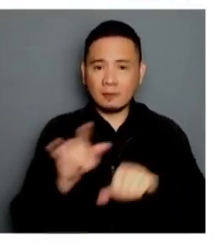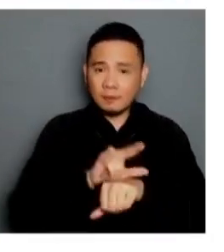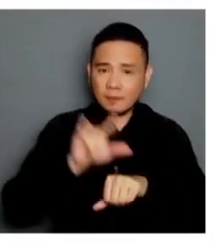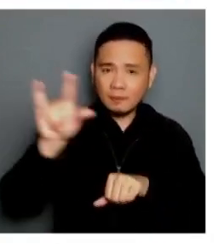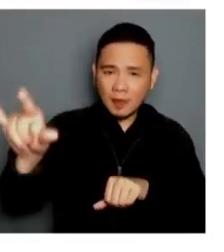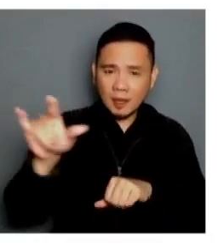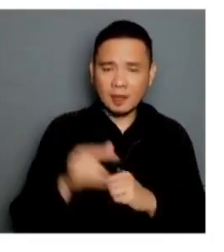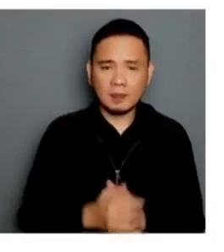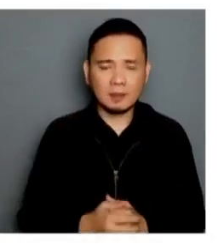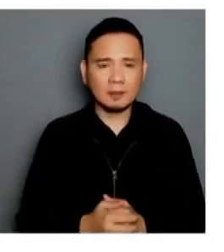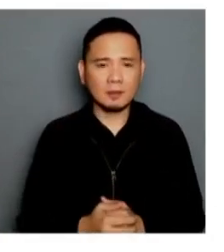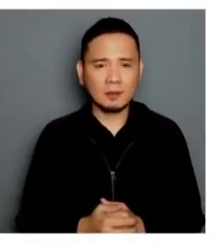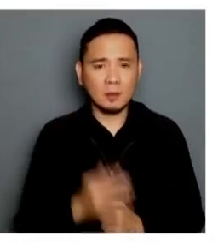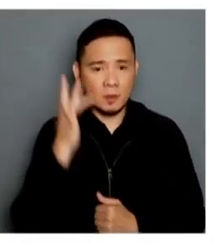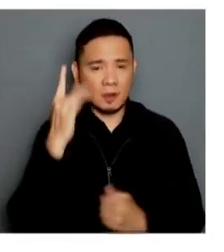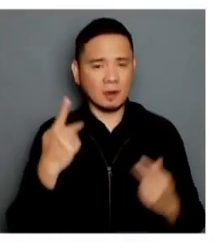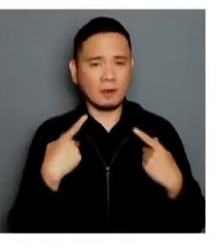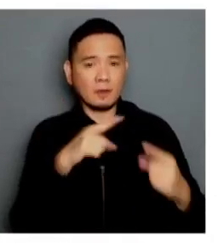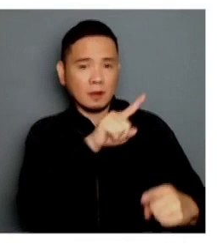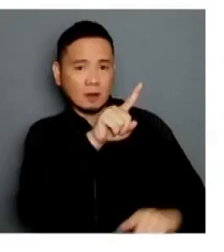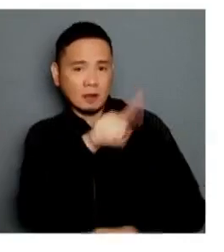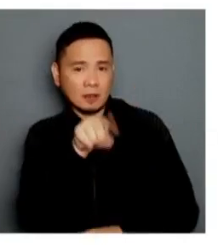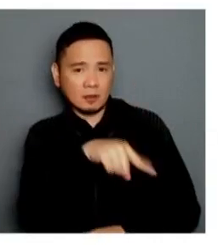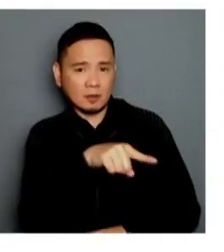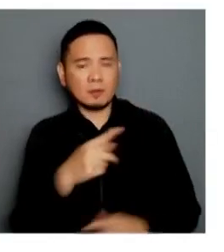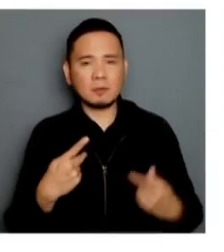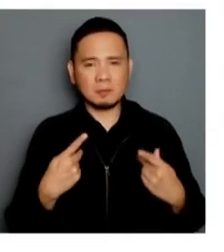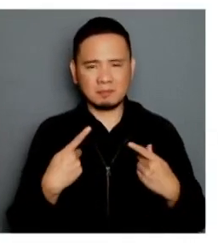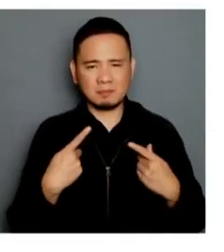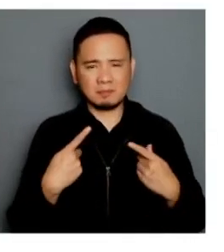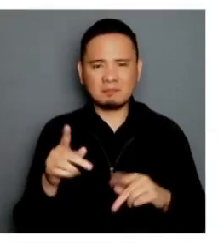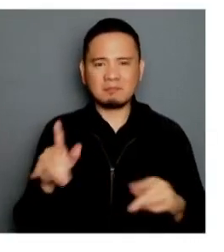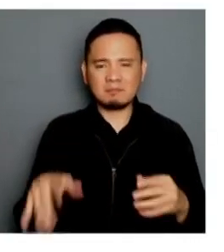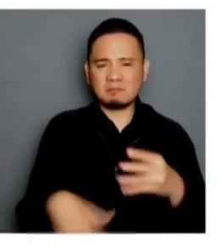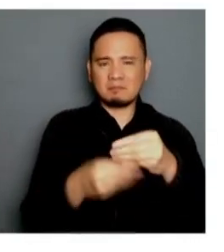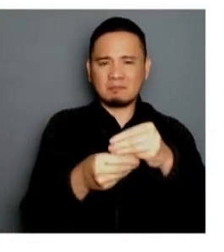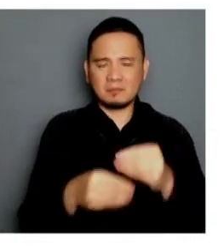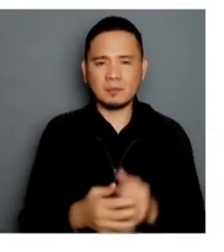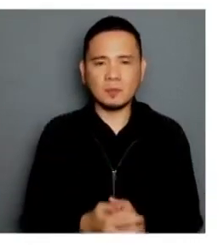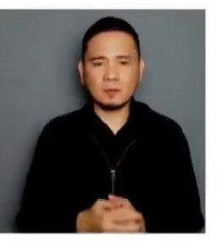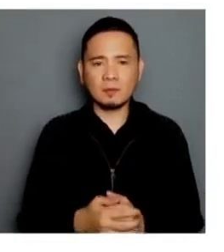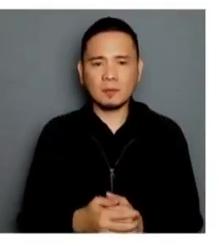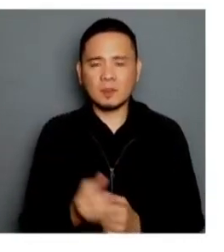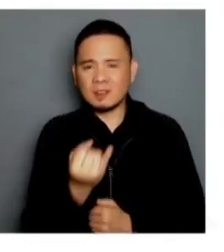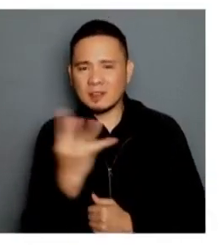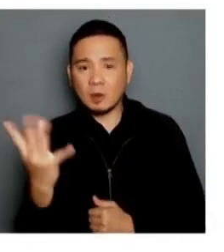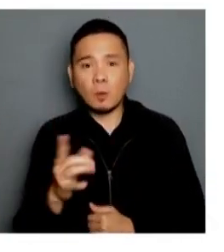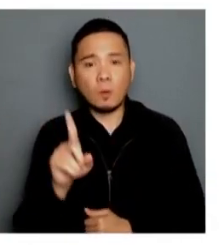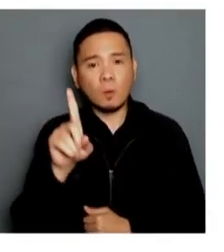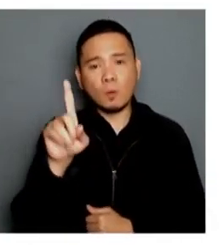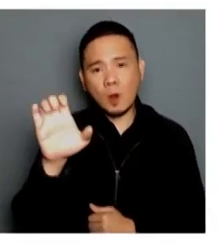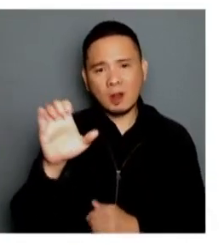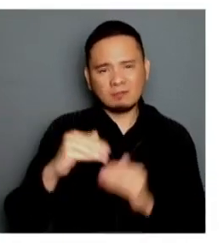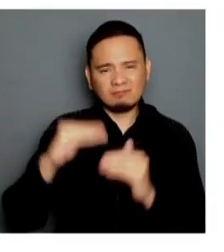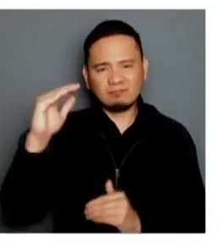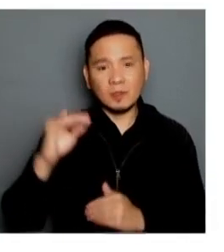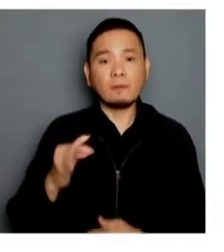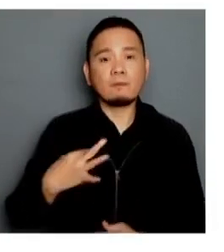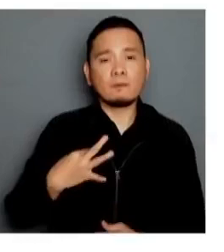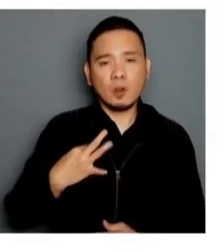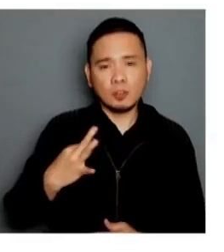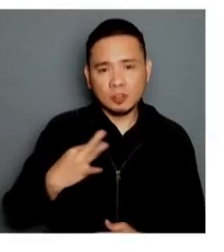the canceled flights. We already have about 100 volunteers, aside from our ground operations, namely composed